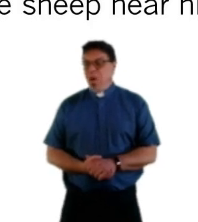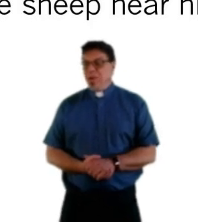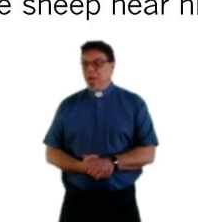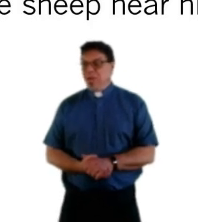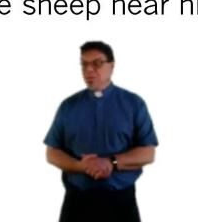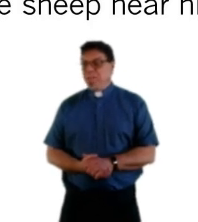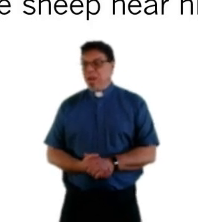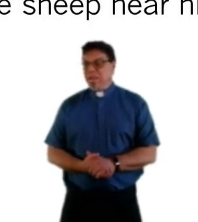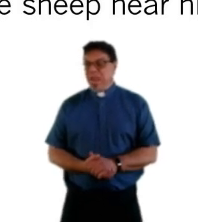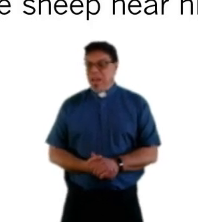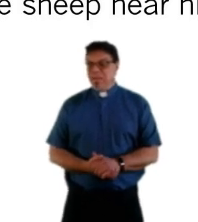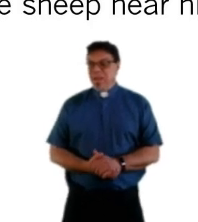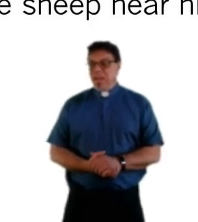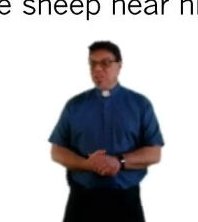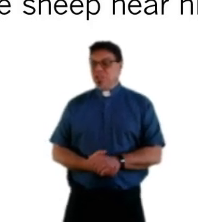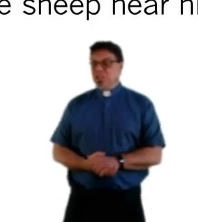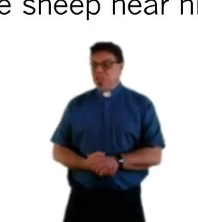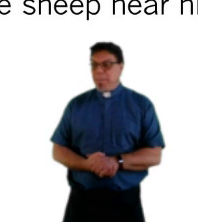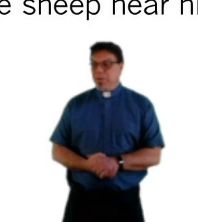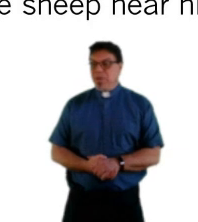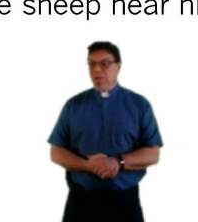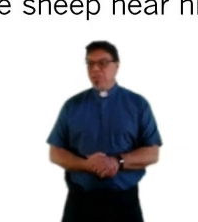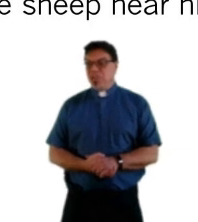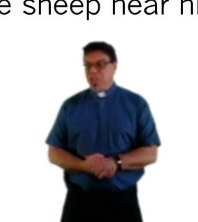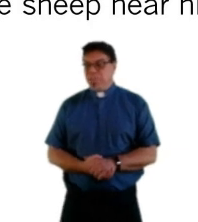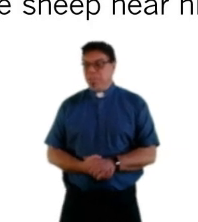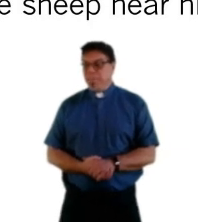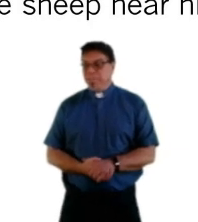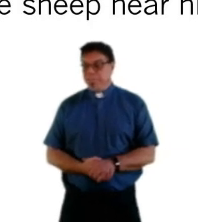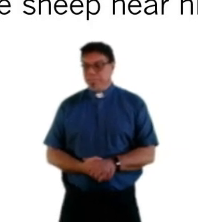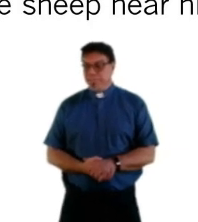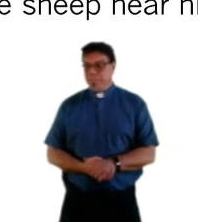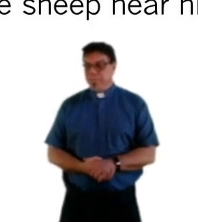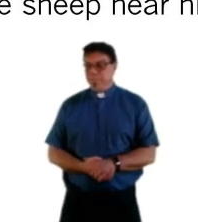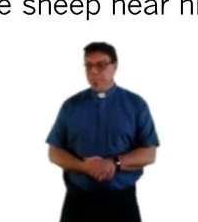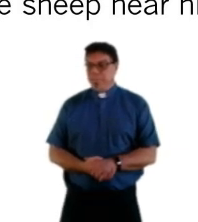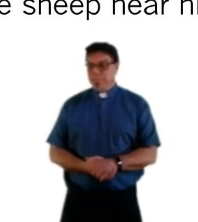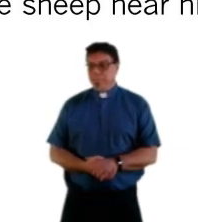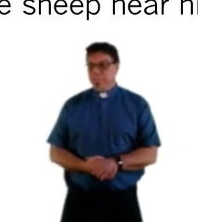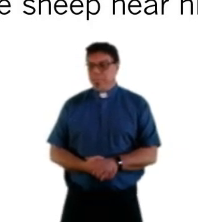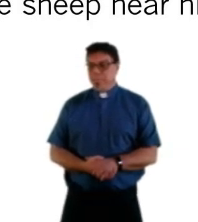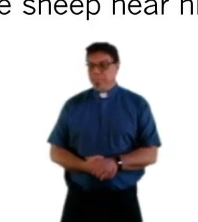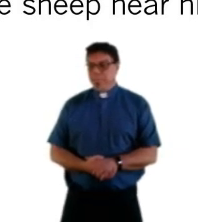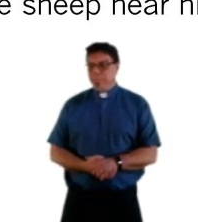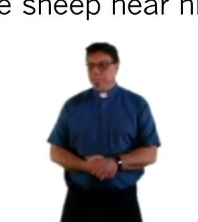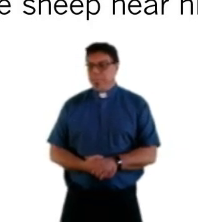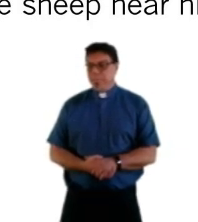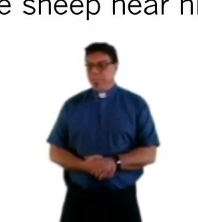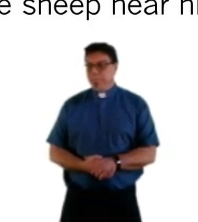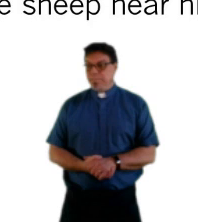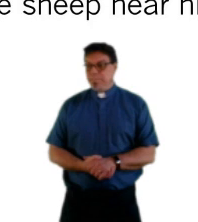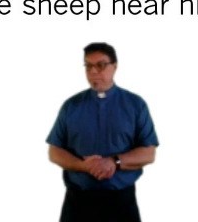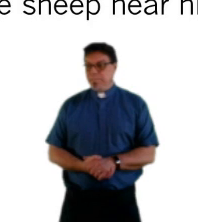The one who enters by the gate is the shepherd of the sheep. The gatekeeper opens the gate for